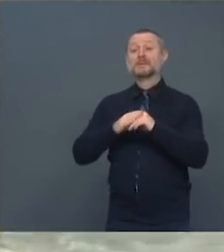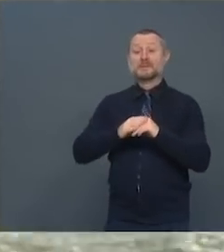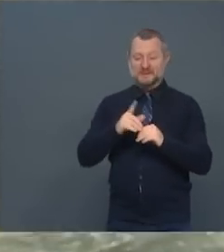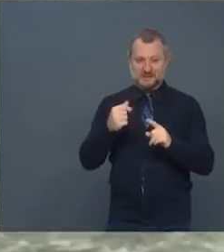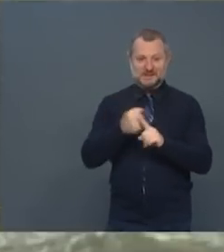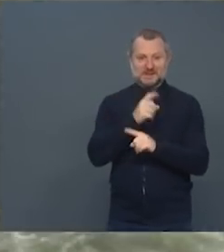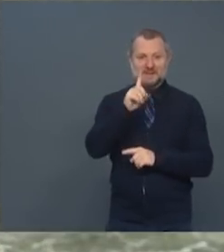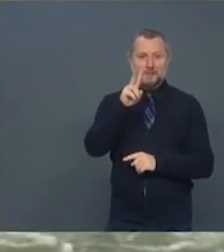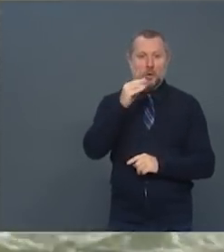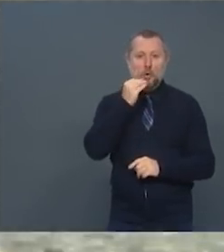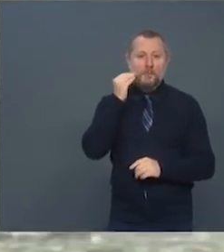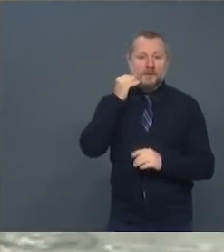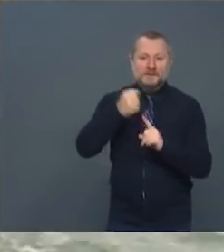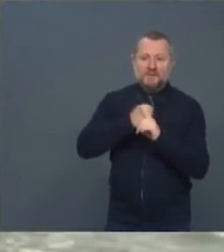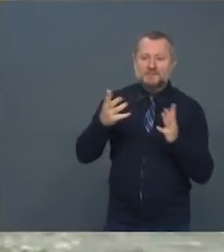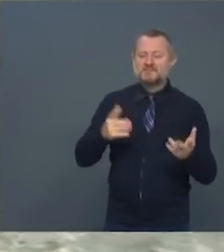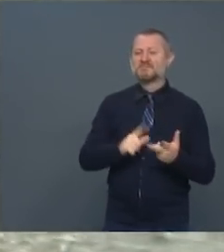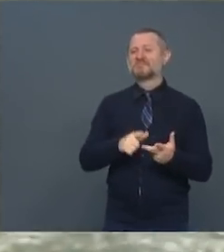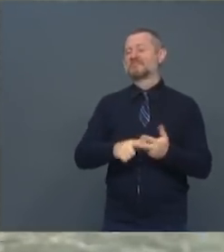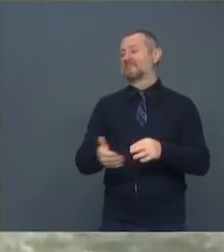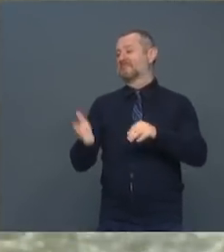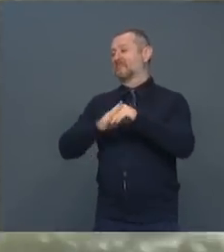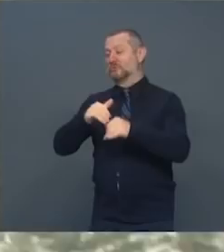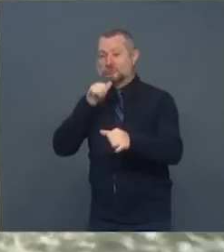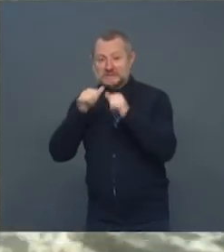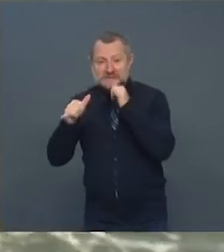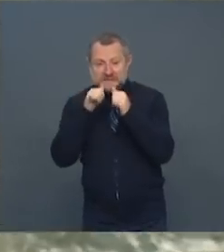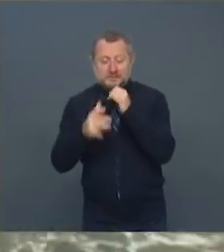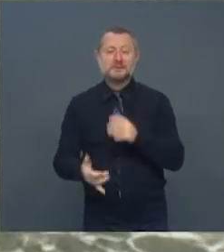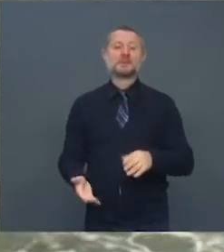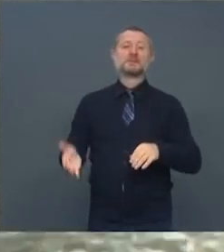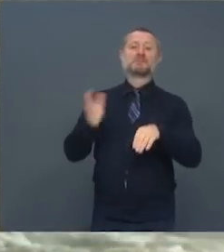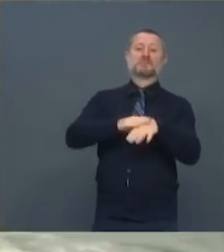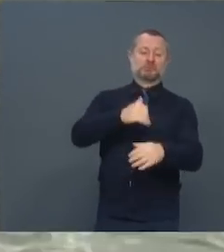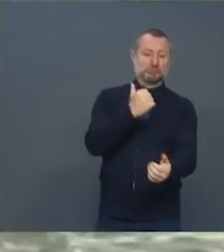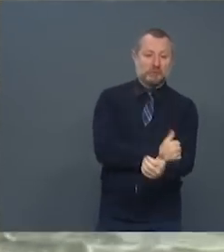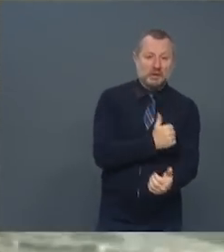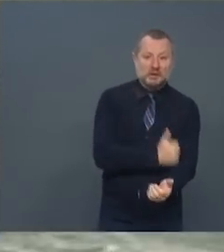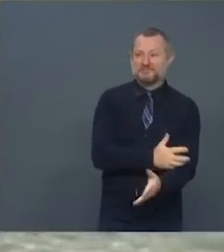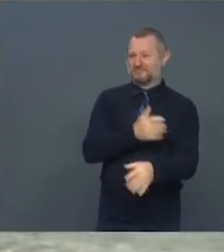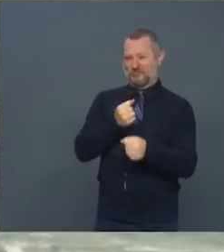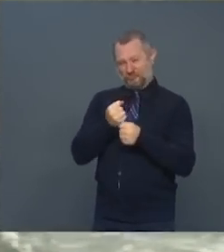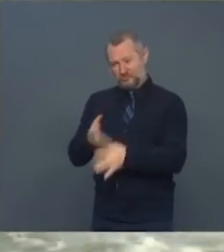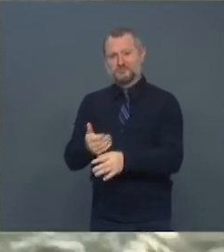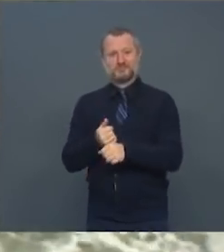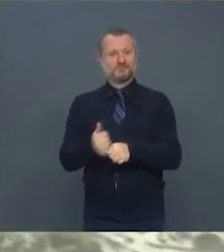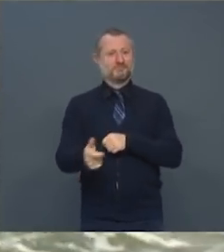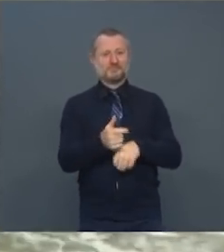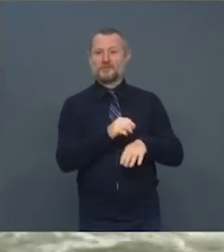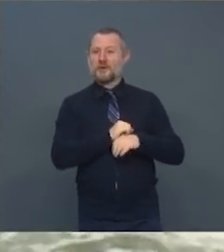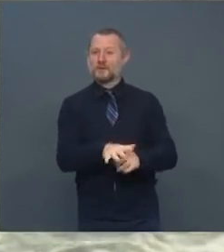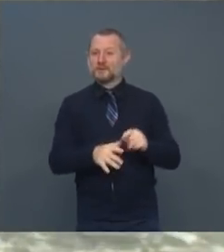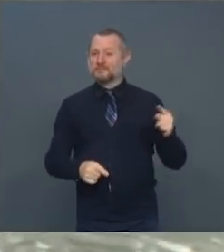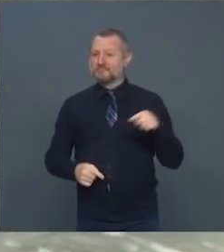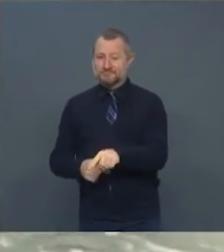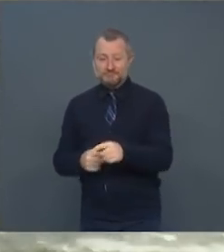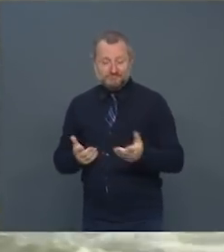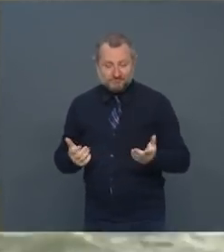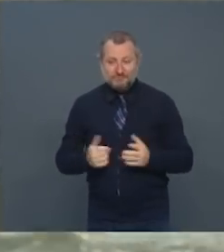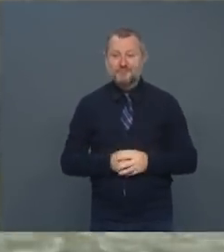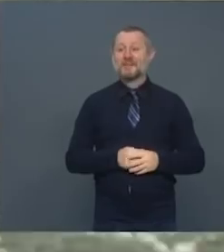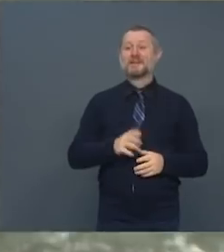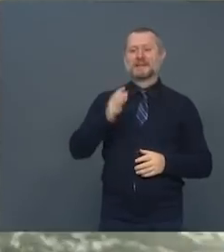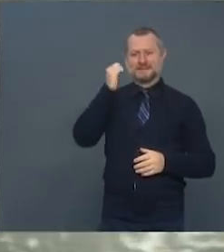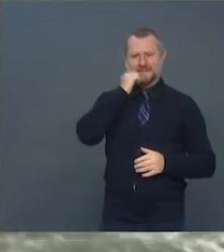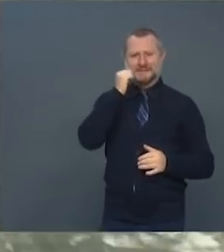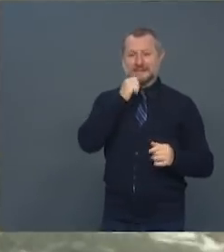in substance abuse that we know has been going on. So COVID, yes, deal with it today, but this is